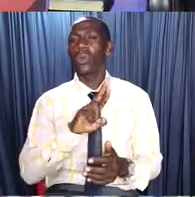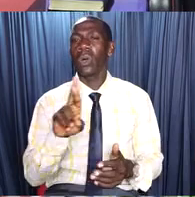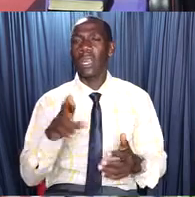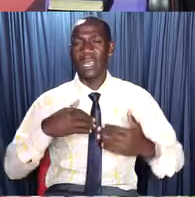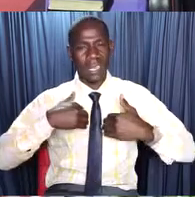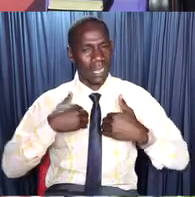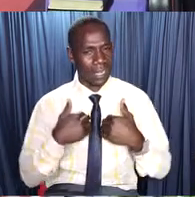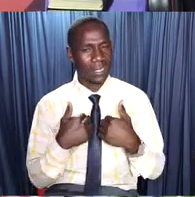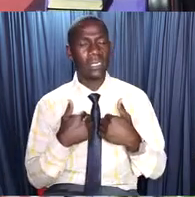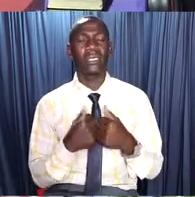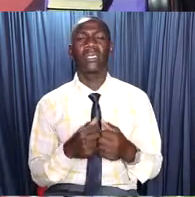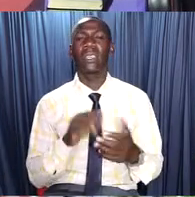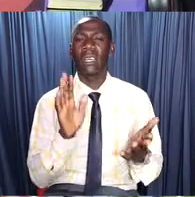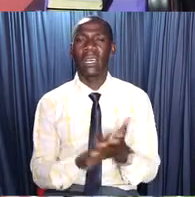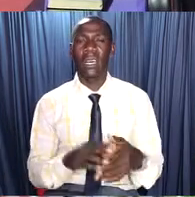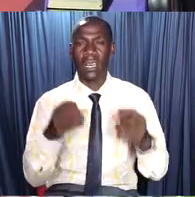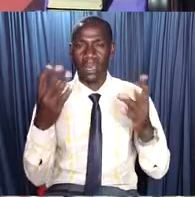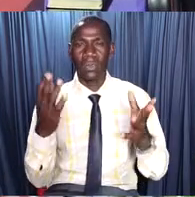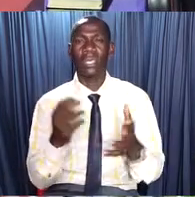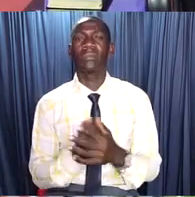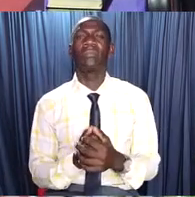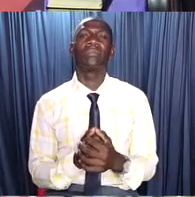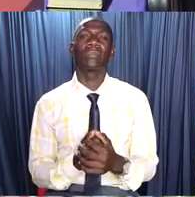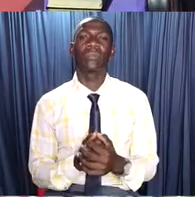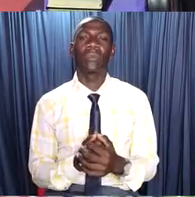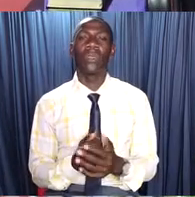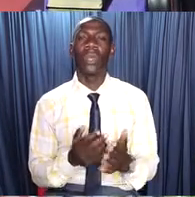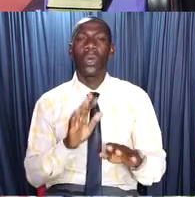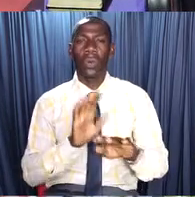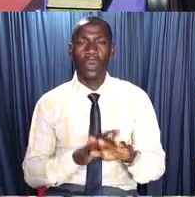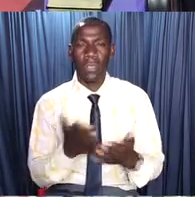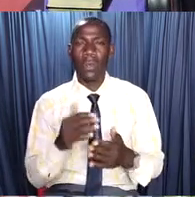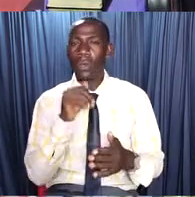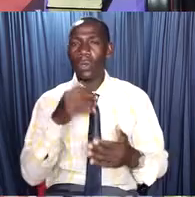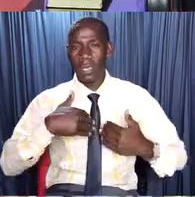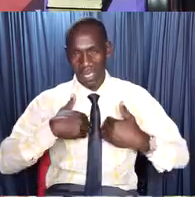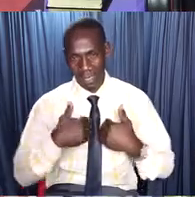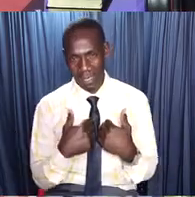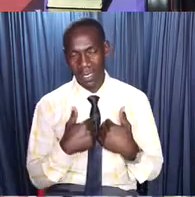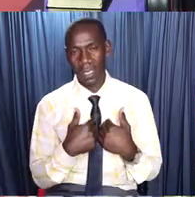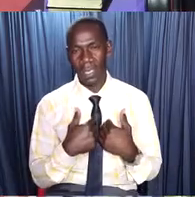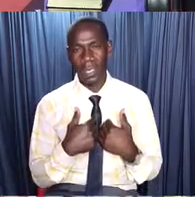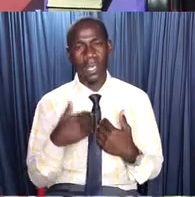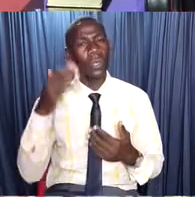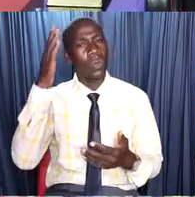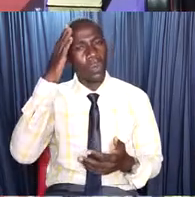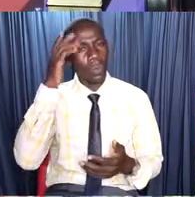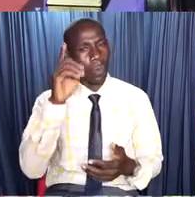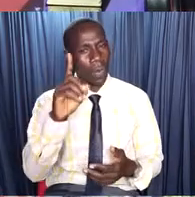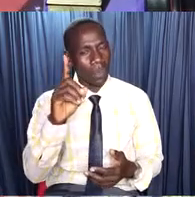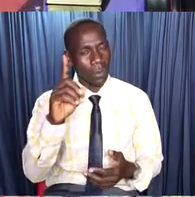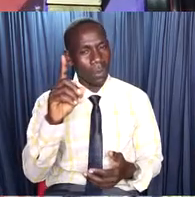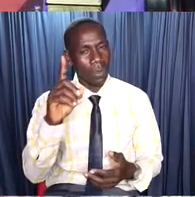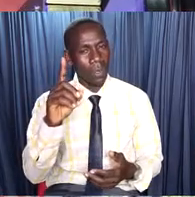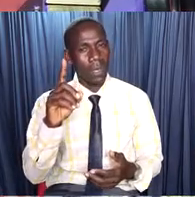No, why are you getting tired? Hallelujah. Hallelujah. A good servant never tires. What he knows is